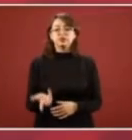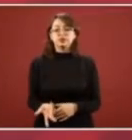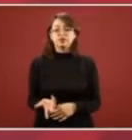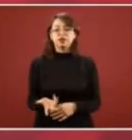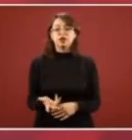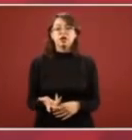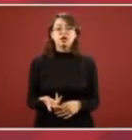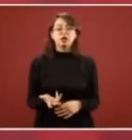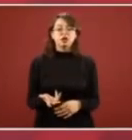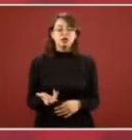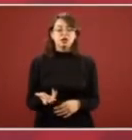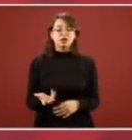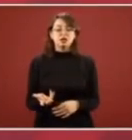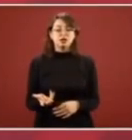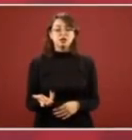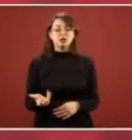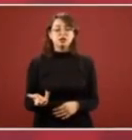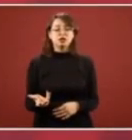se